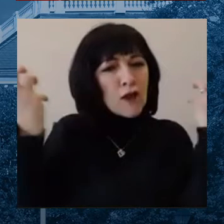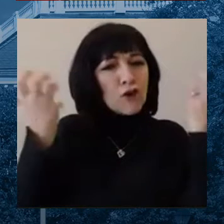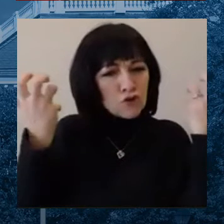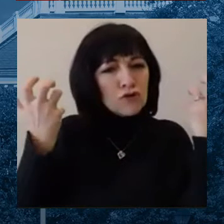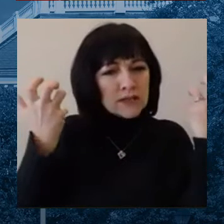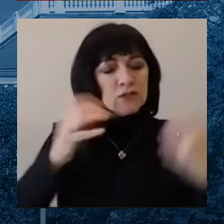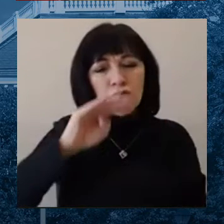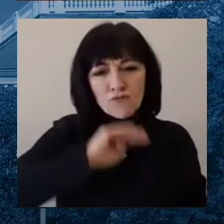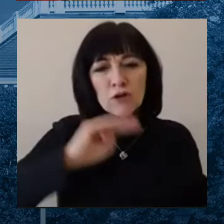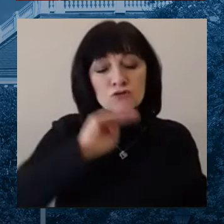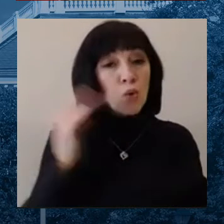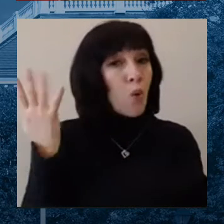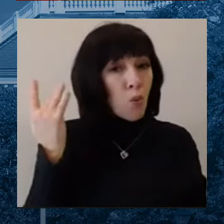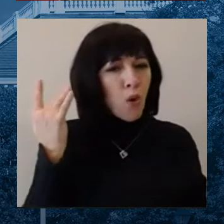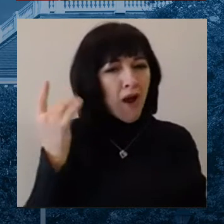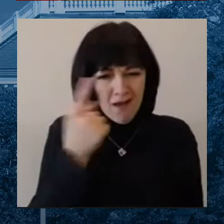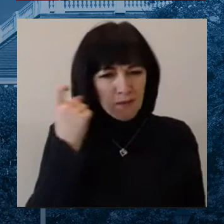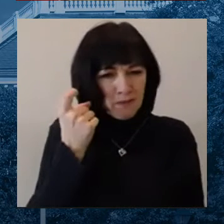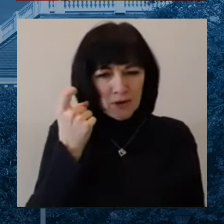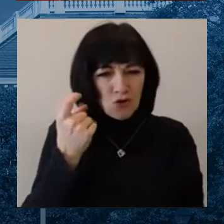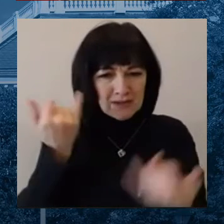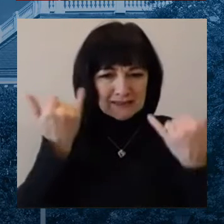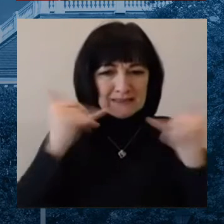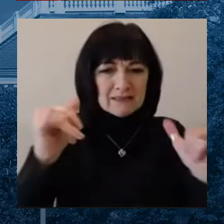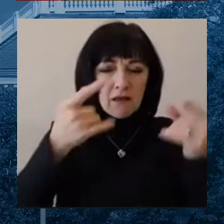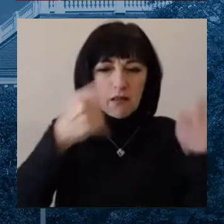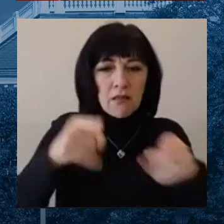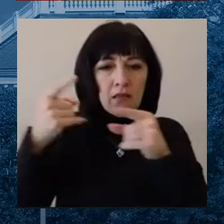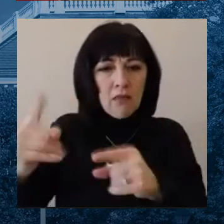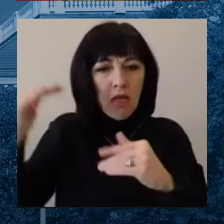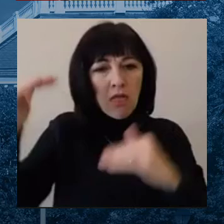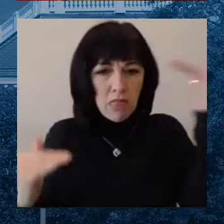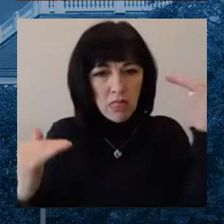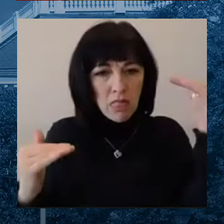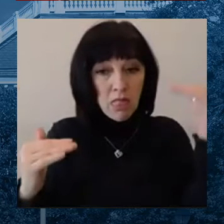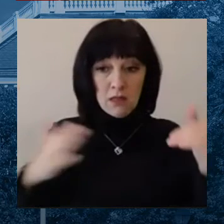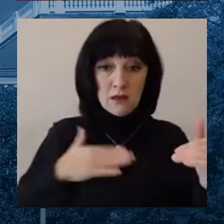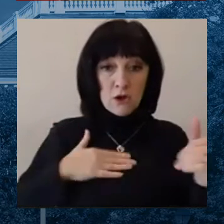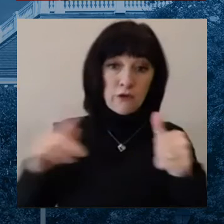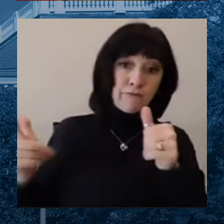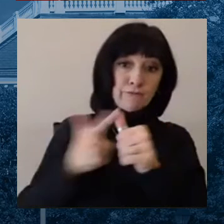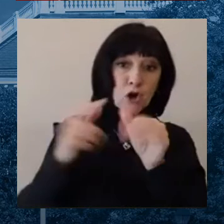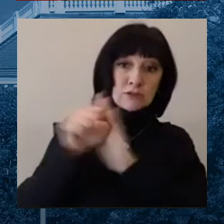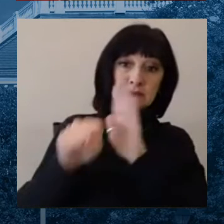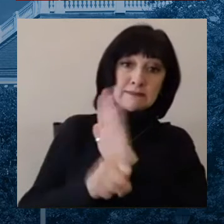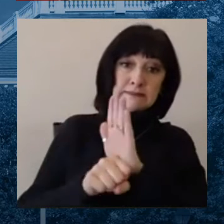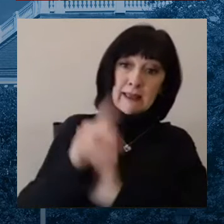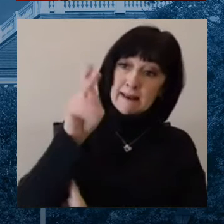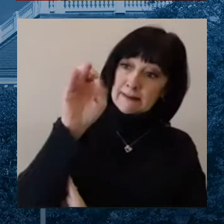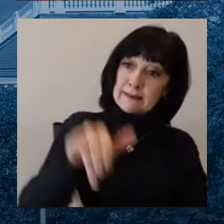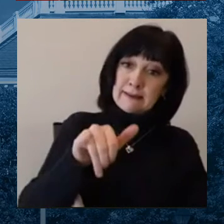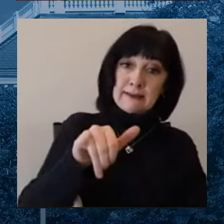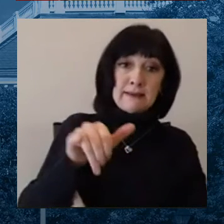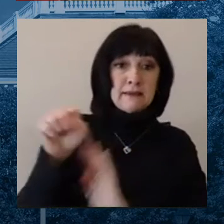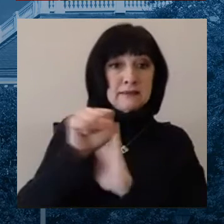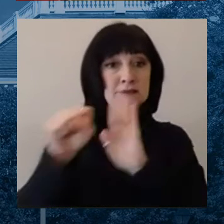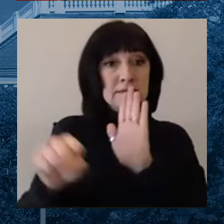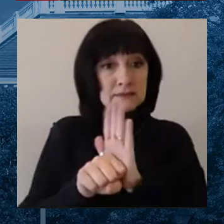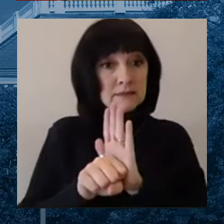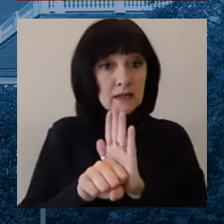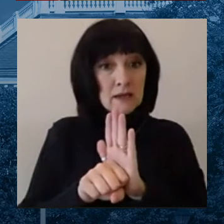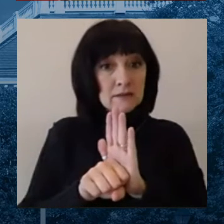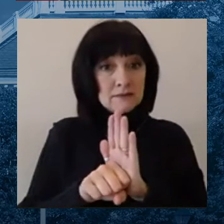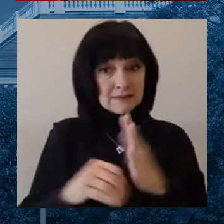see the inequalities that are happening throughout the first state, chief state, the state of the president of